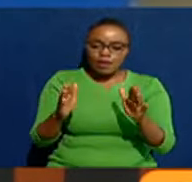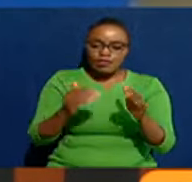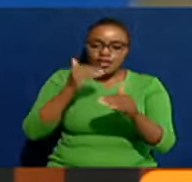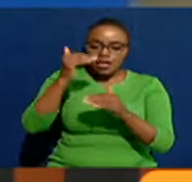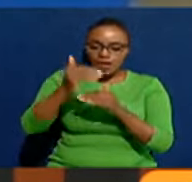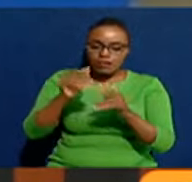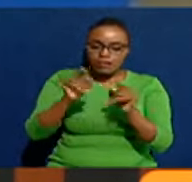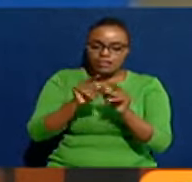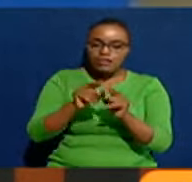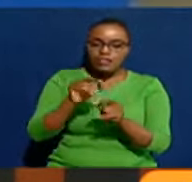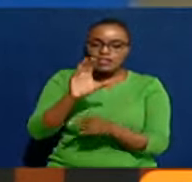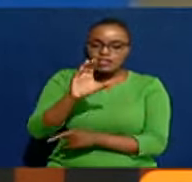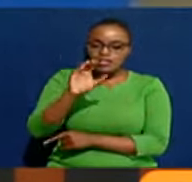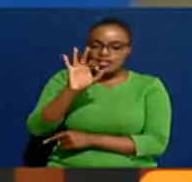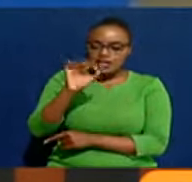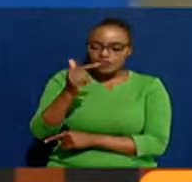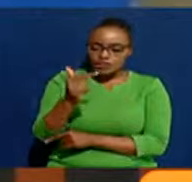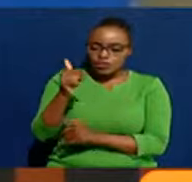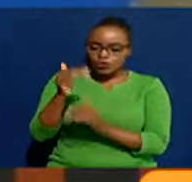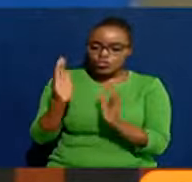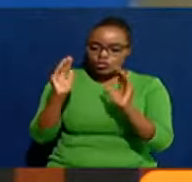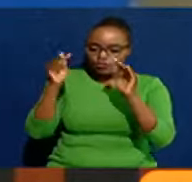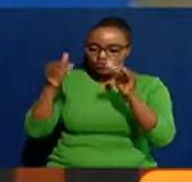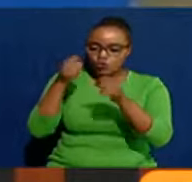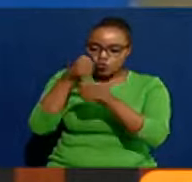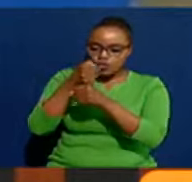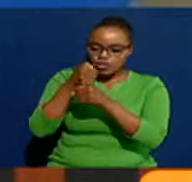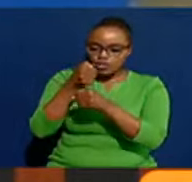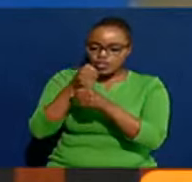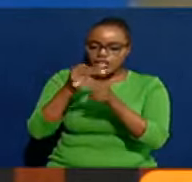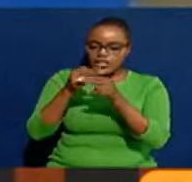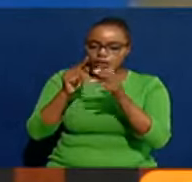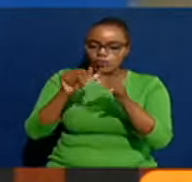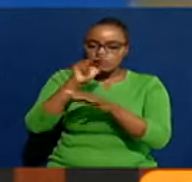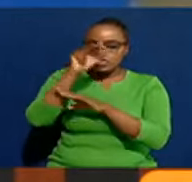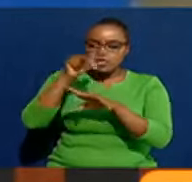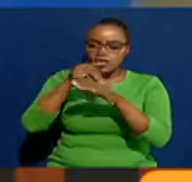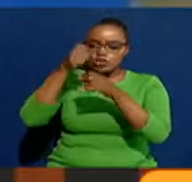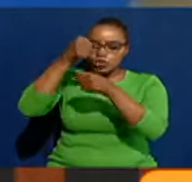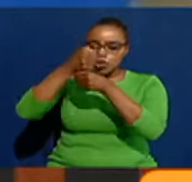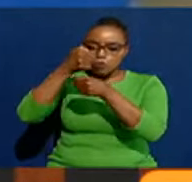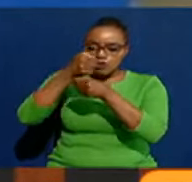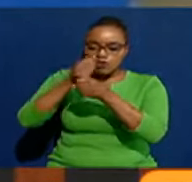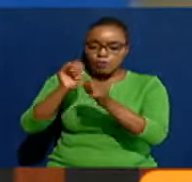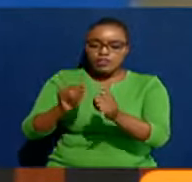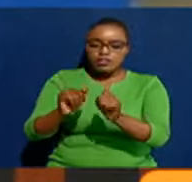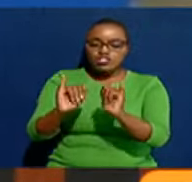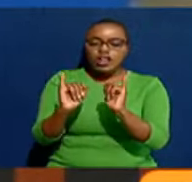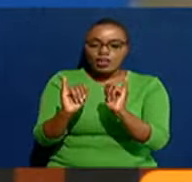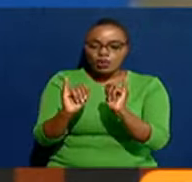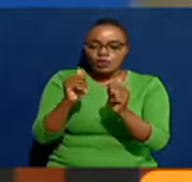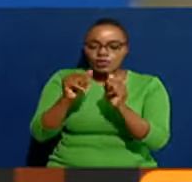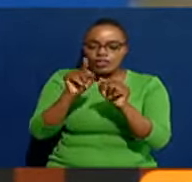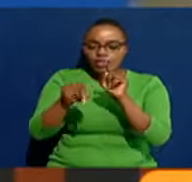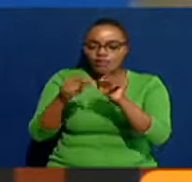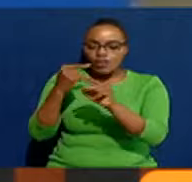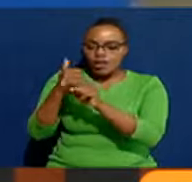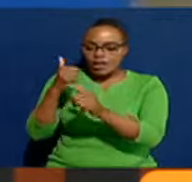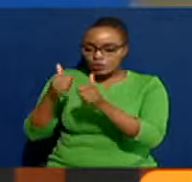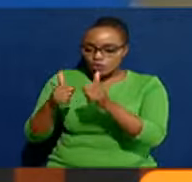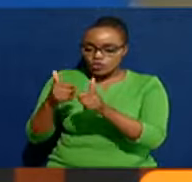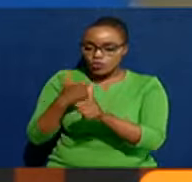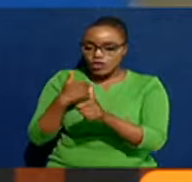the CFT, which is enclosed, we conduct what is called national performance trials. The varieties that have